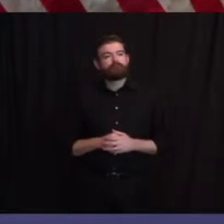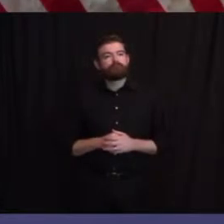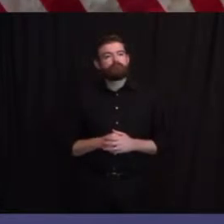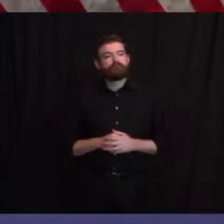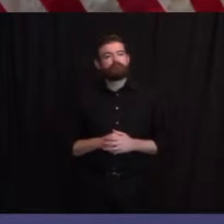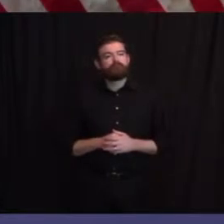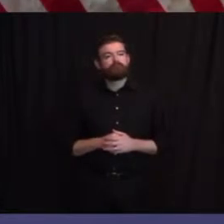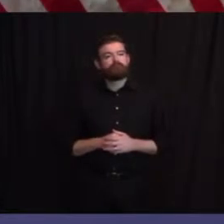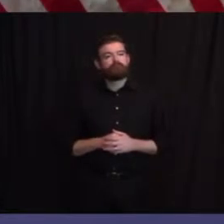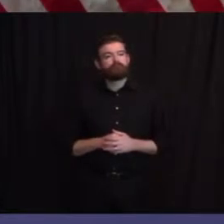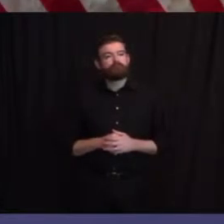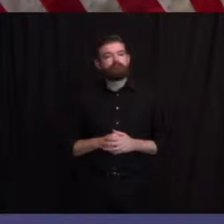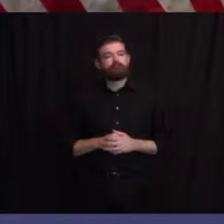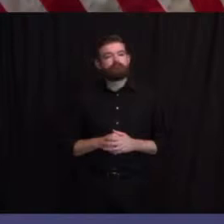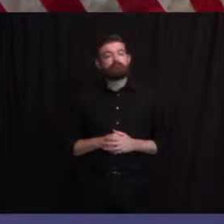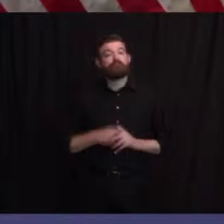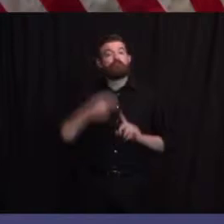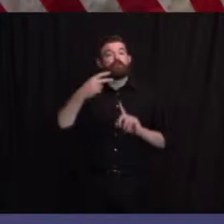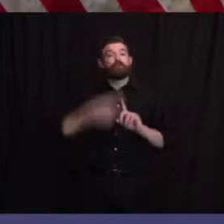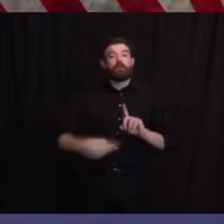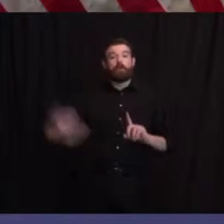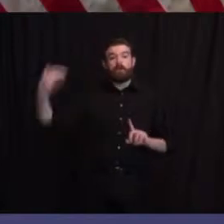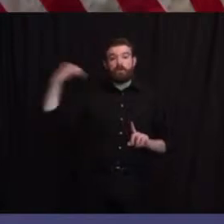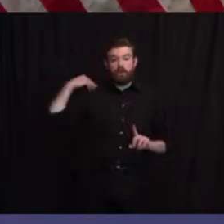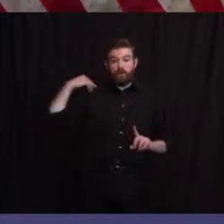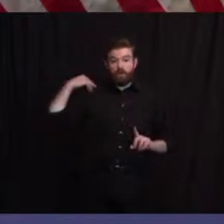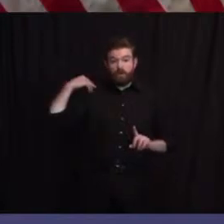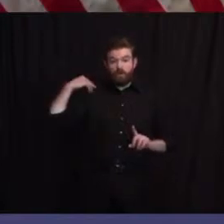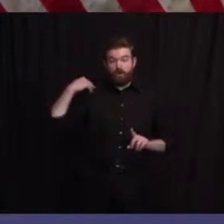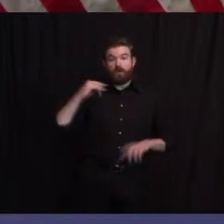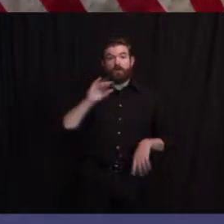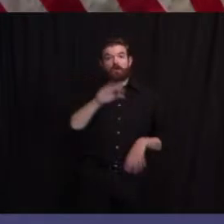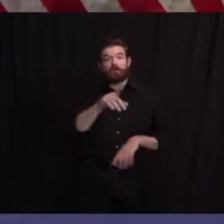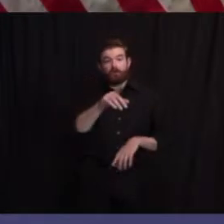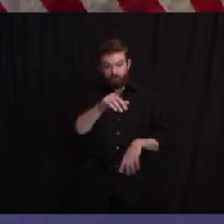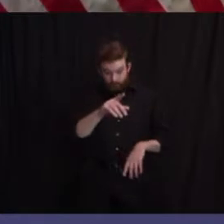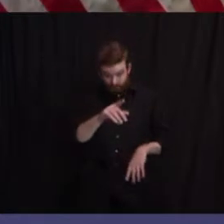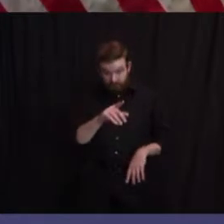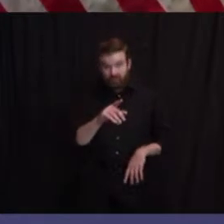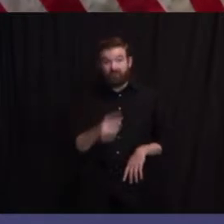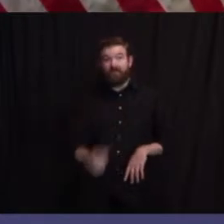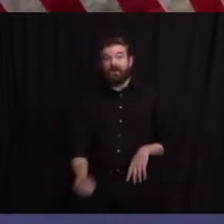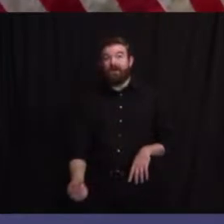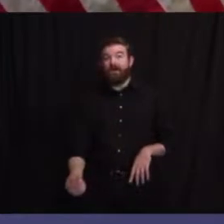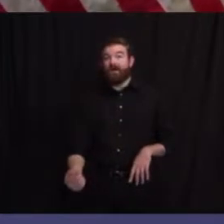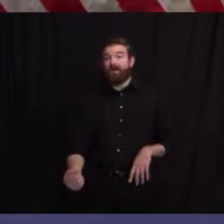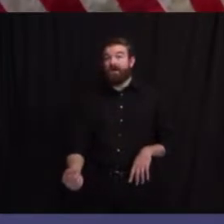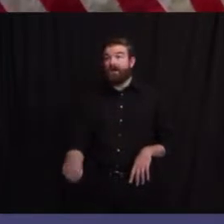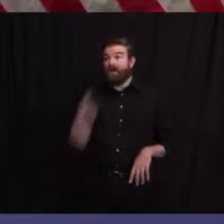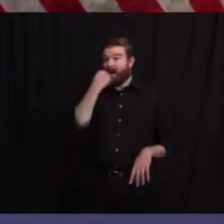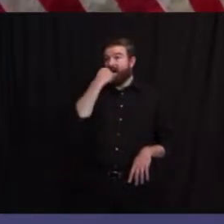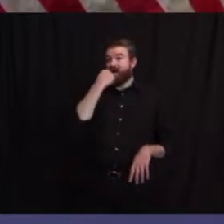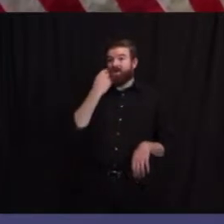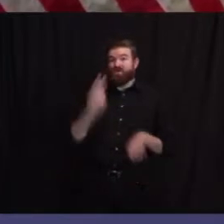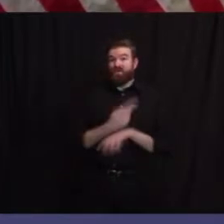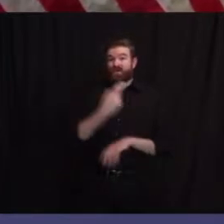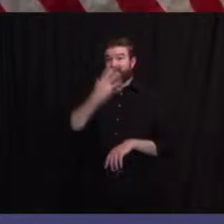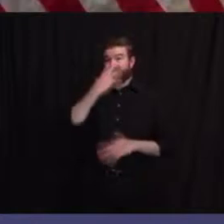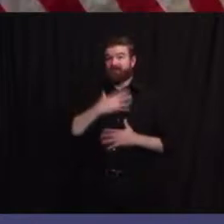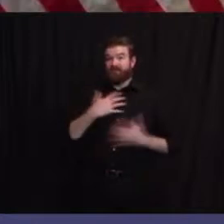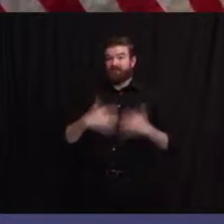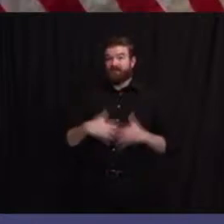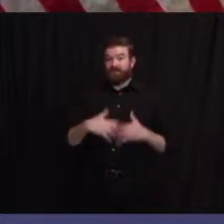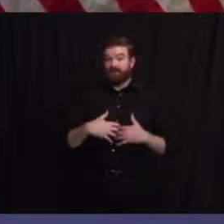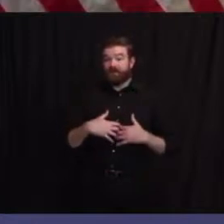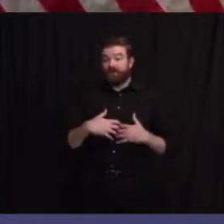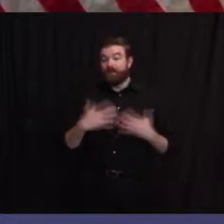80% not good. And that the general sense is, as folks have more experience with this, that numbers come down to at